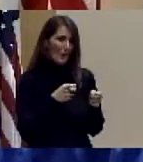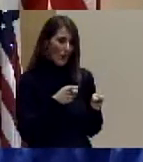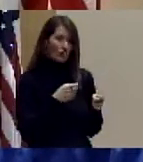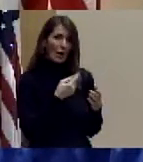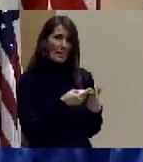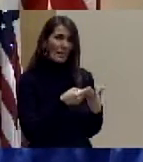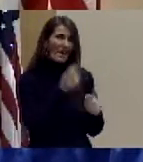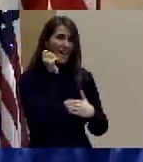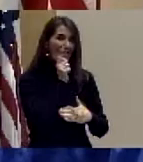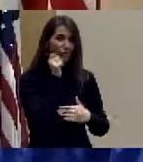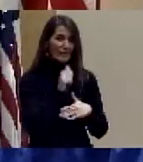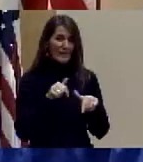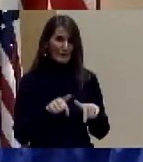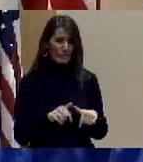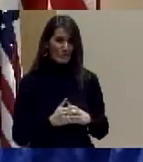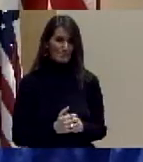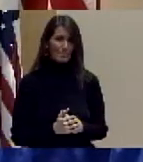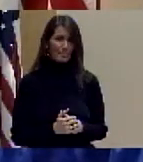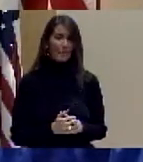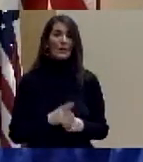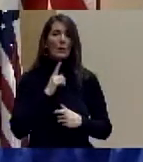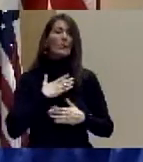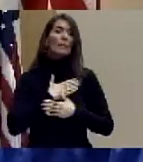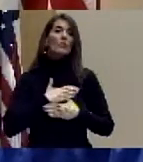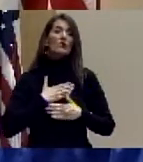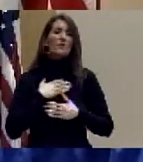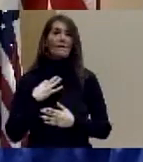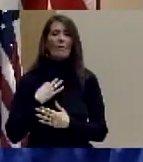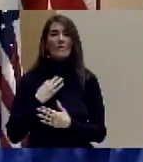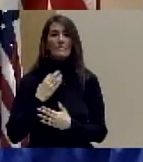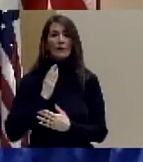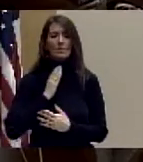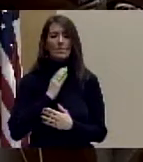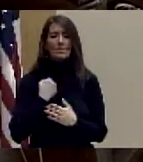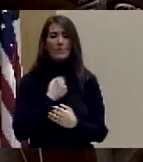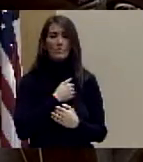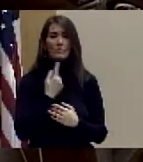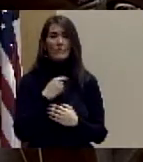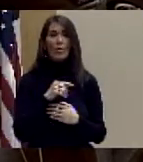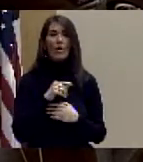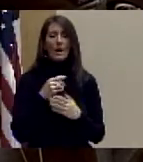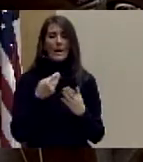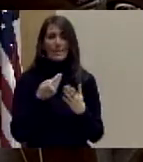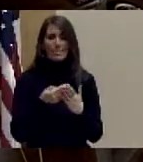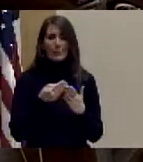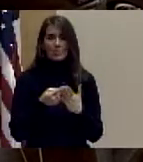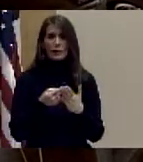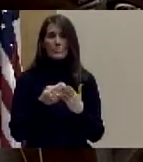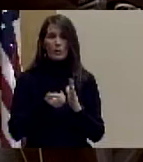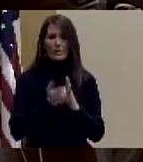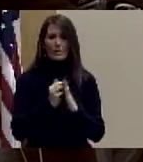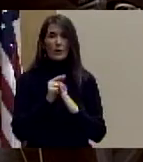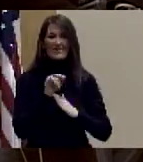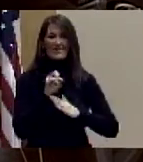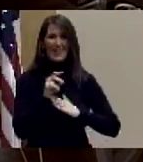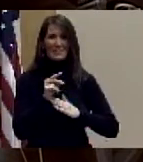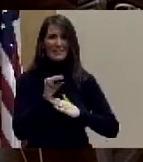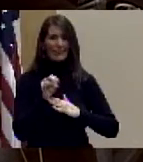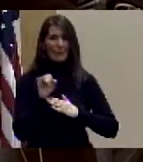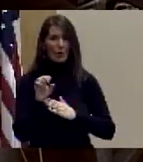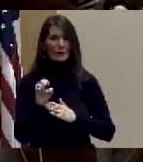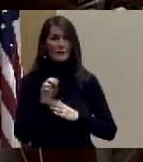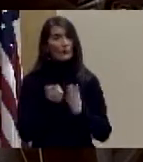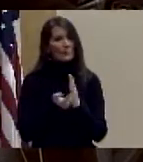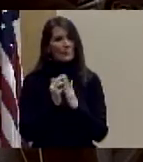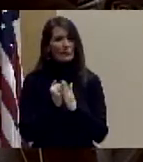day here in Brighton. I appreciate the volunteer members of Brighton's Budget Review Task Force, who again reviewed capital and